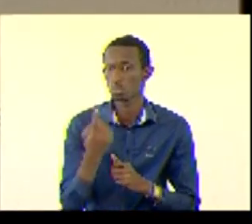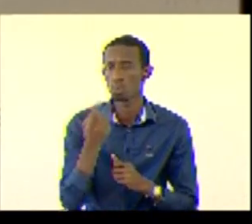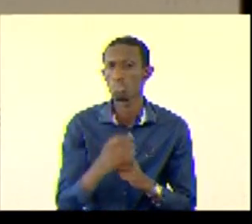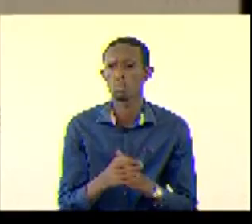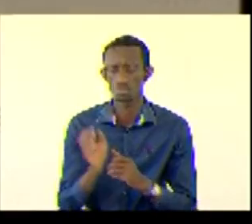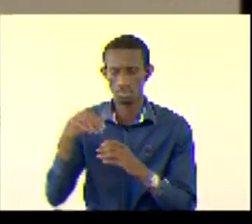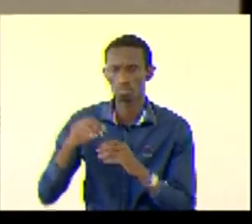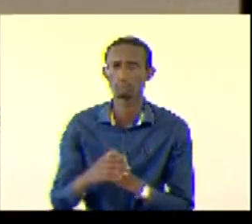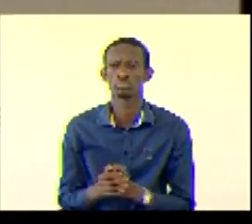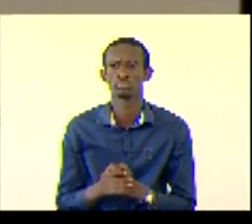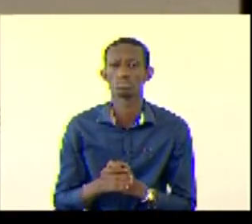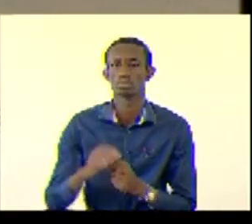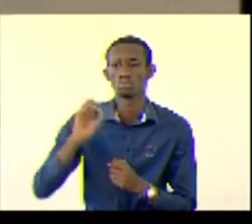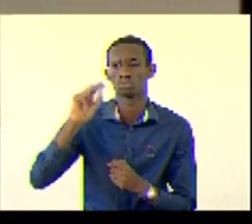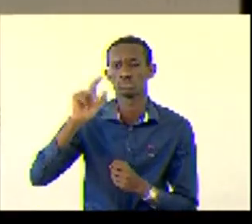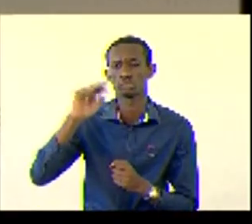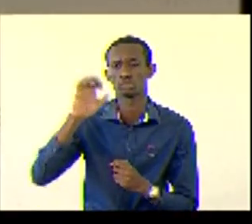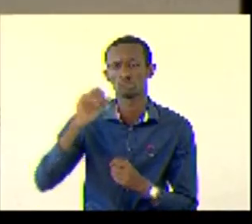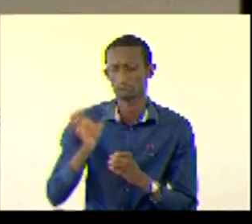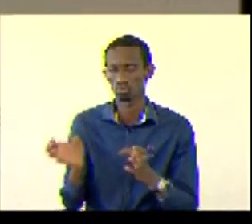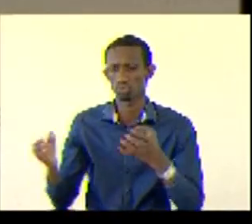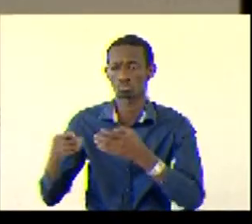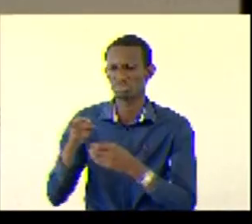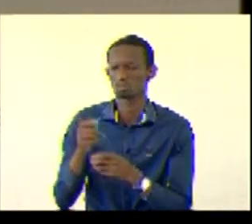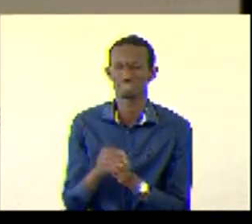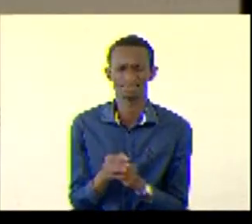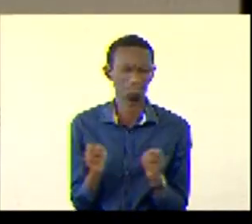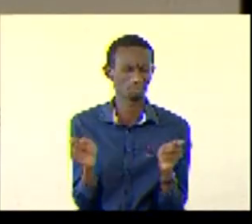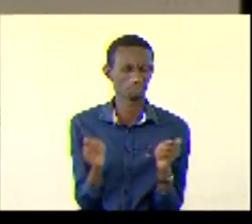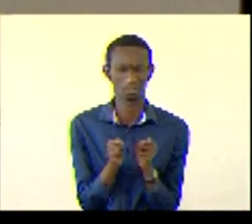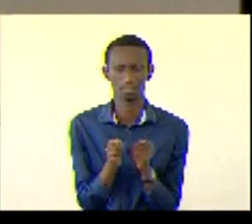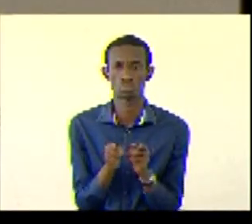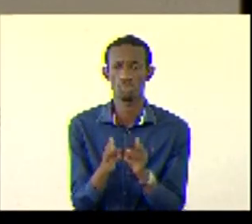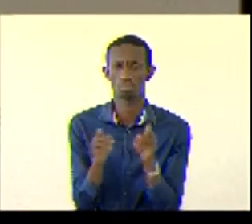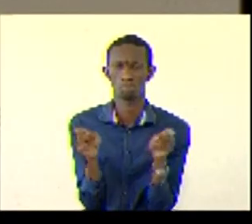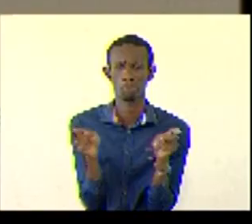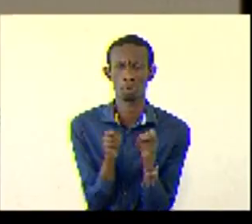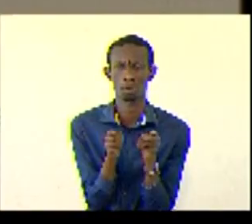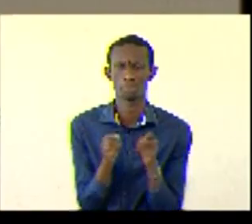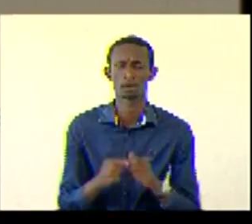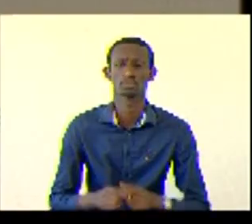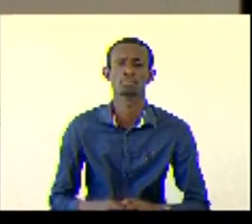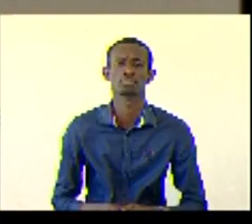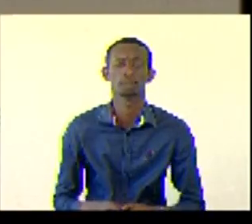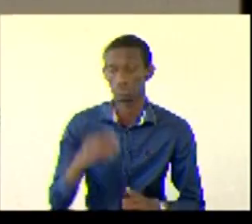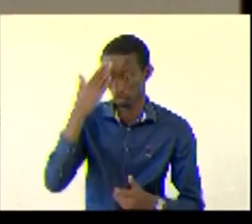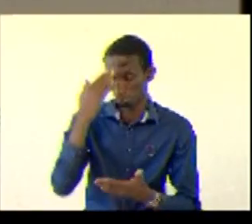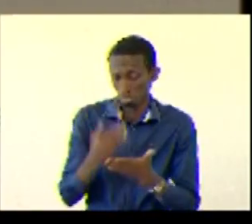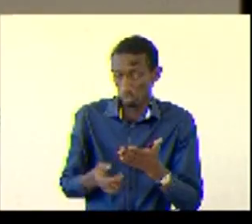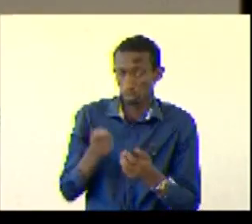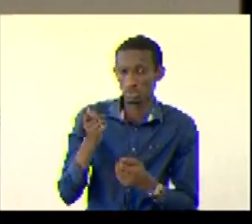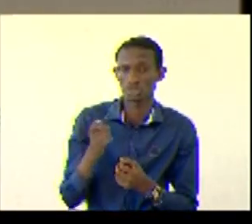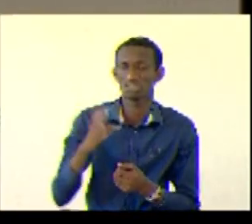route must be a shorter. That is, provides a shortcut for the reaction to take place. That's why